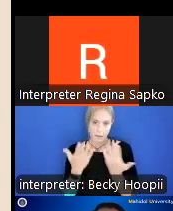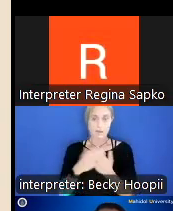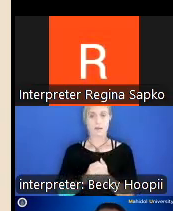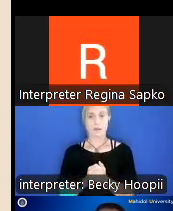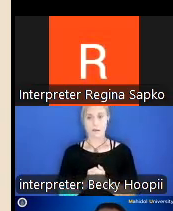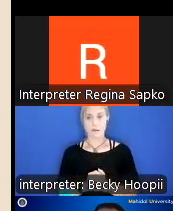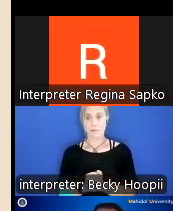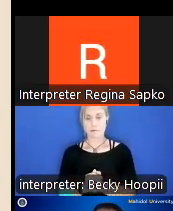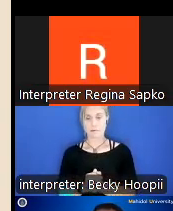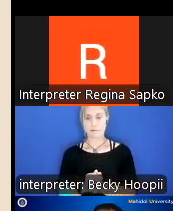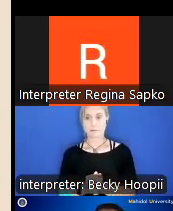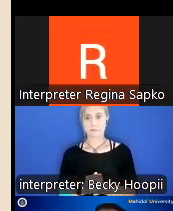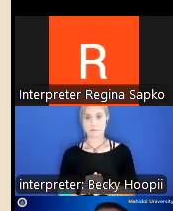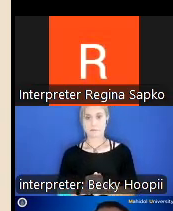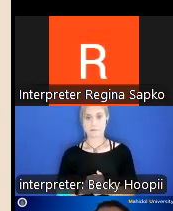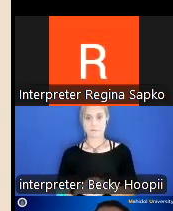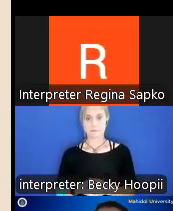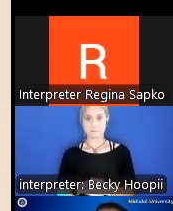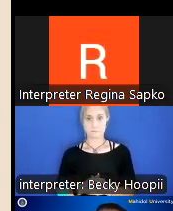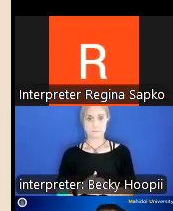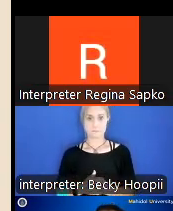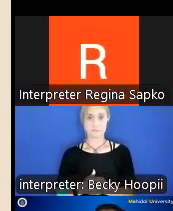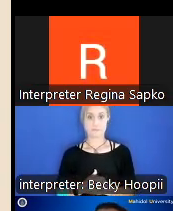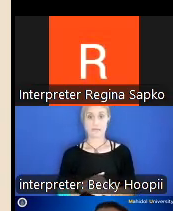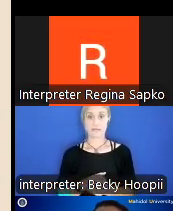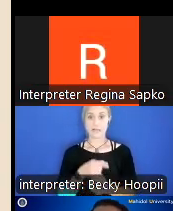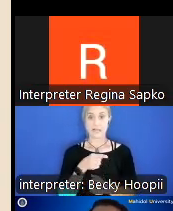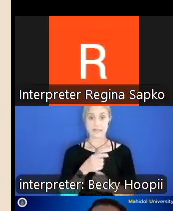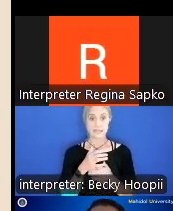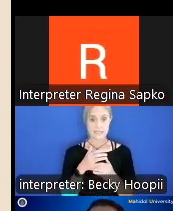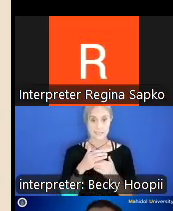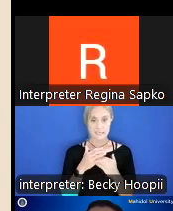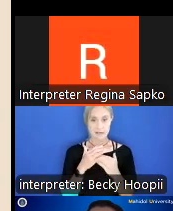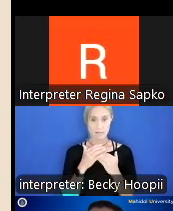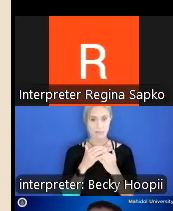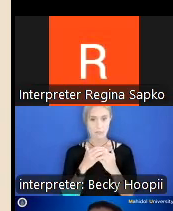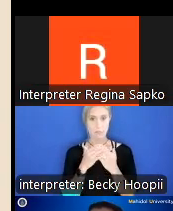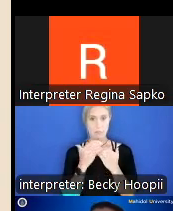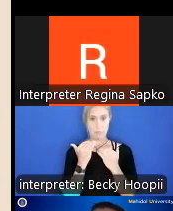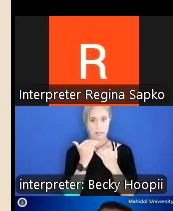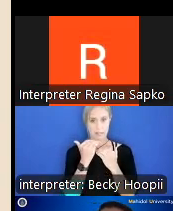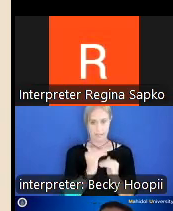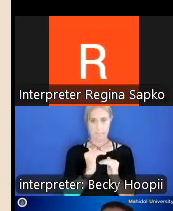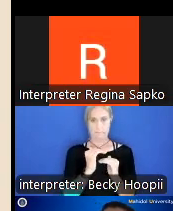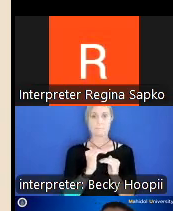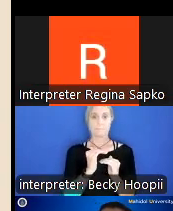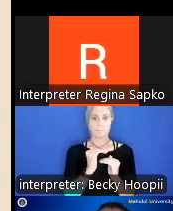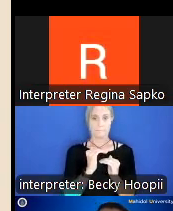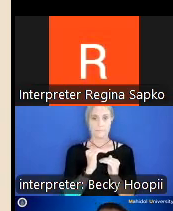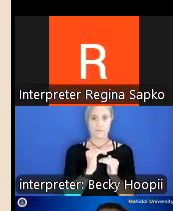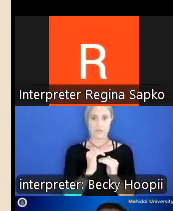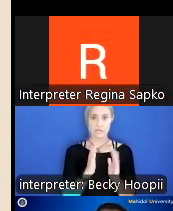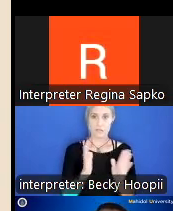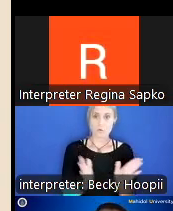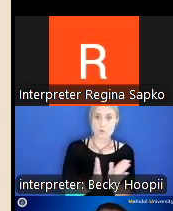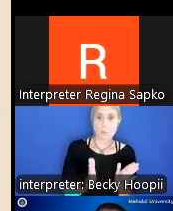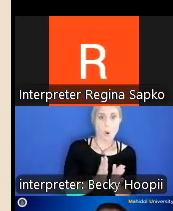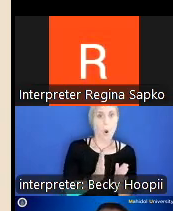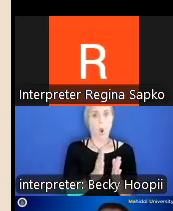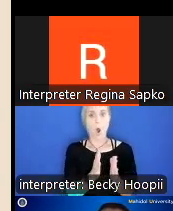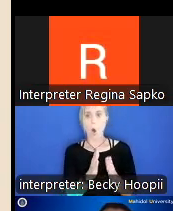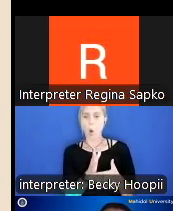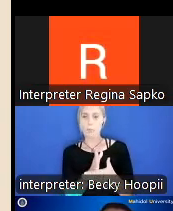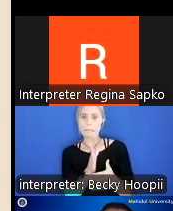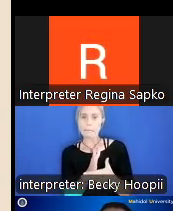awareness is remain limits among the small medium enterprise because the